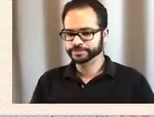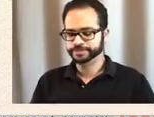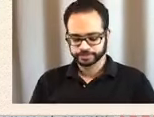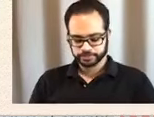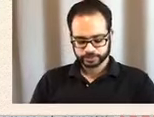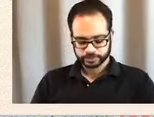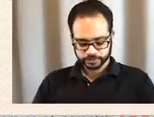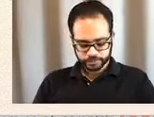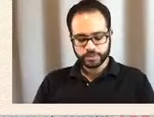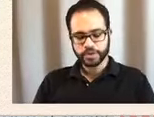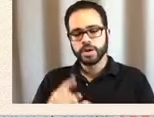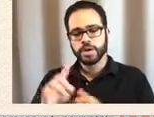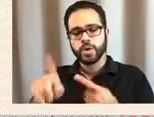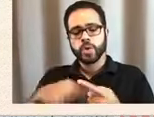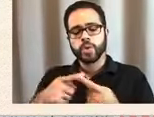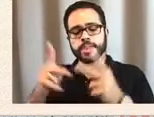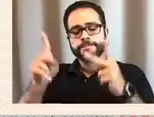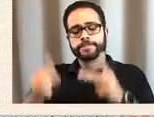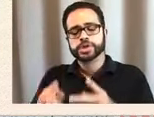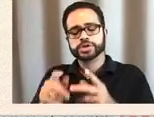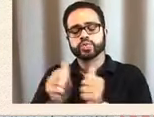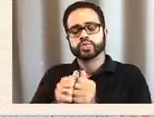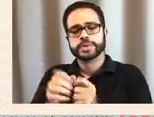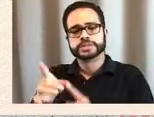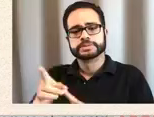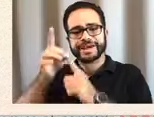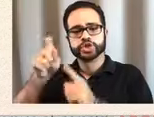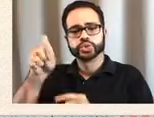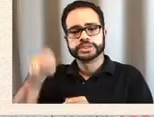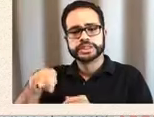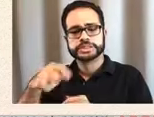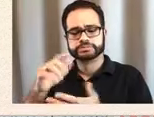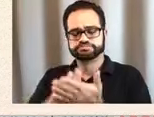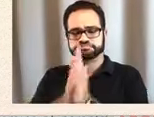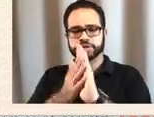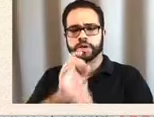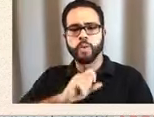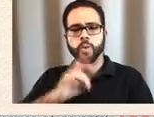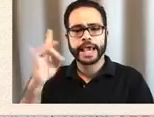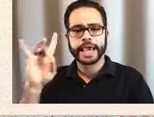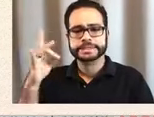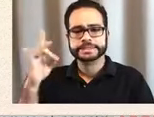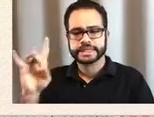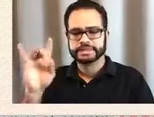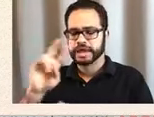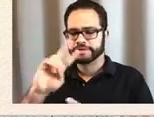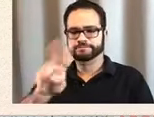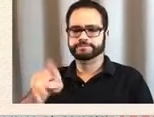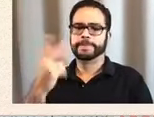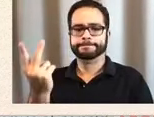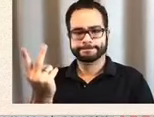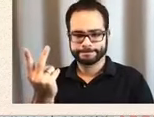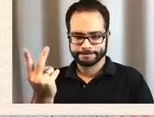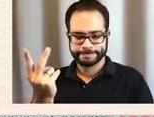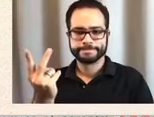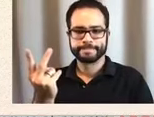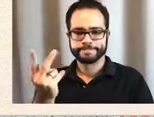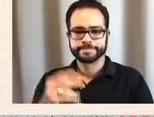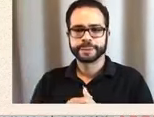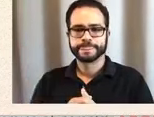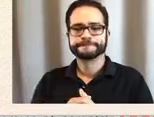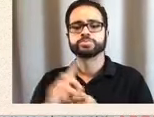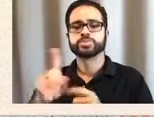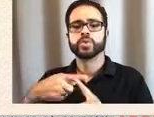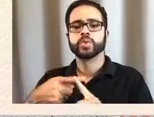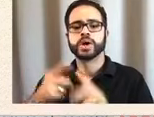special needs turns 18, that kind of flips around. So once the individual is